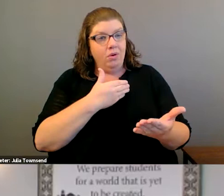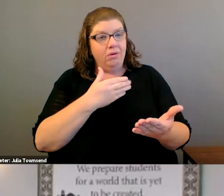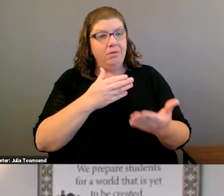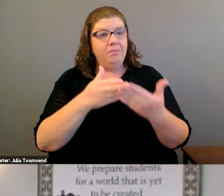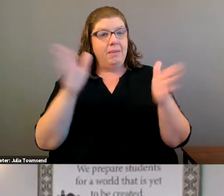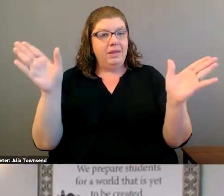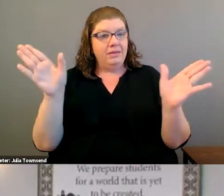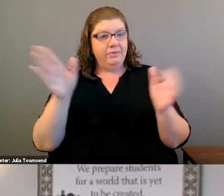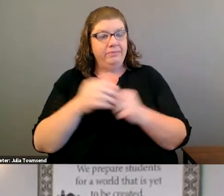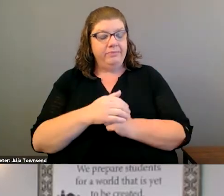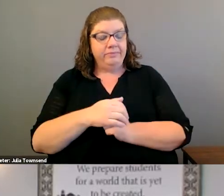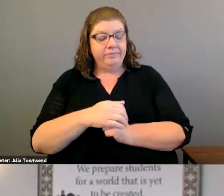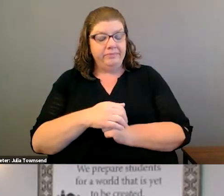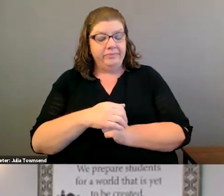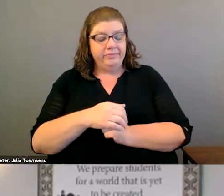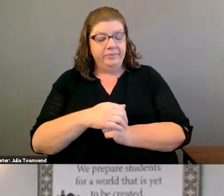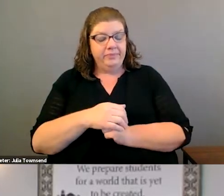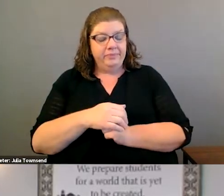public?